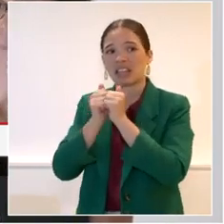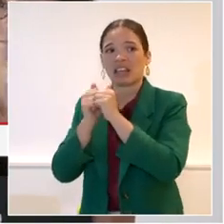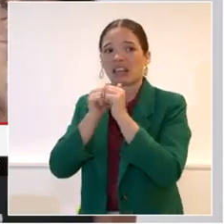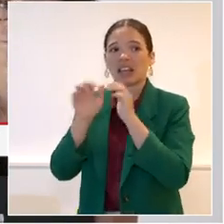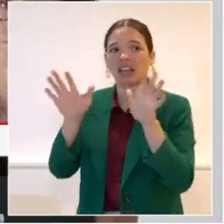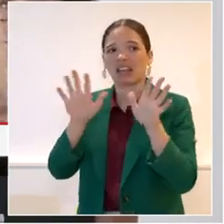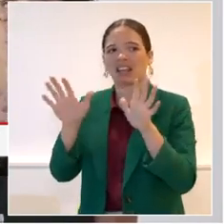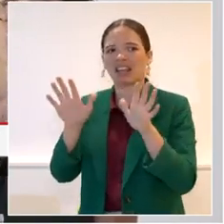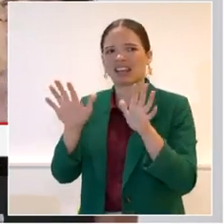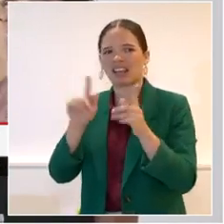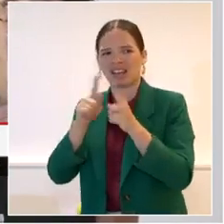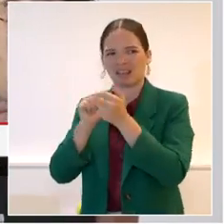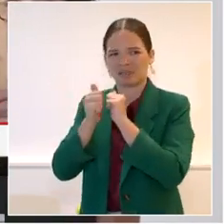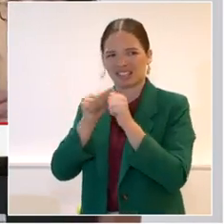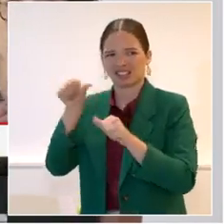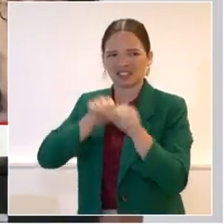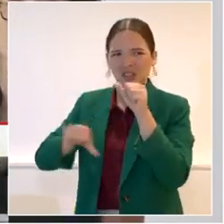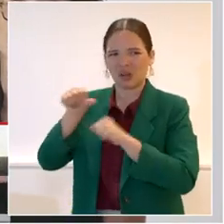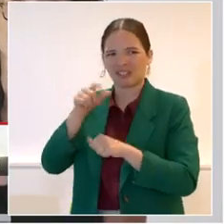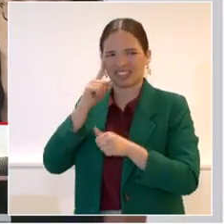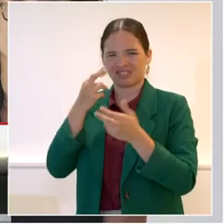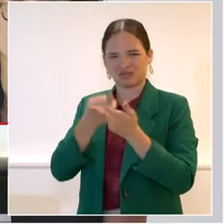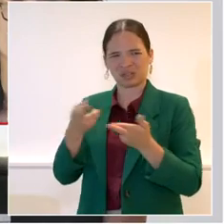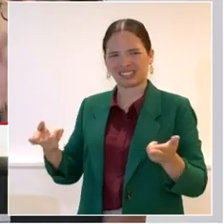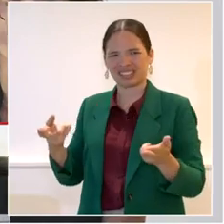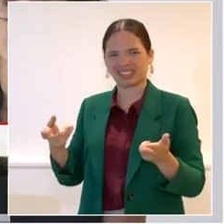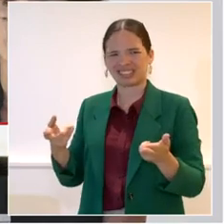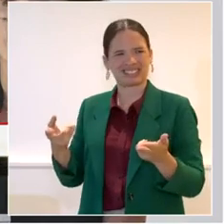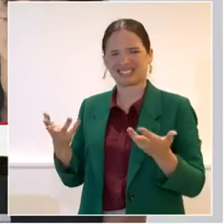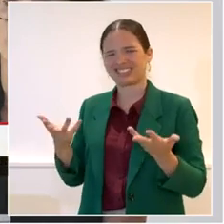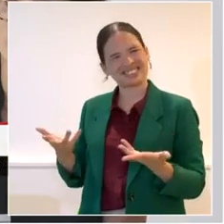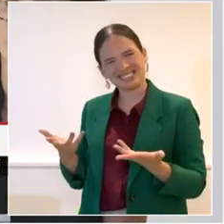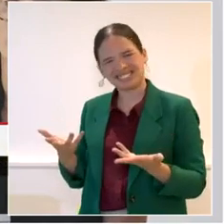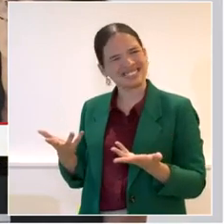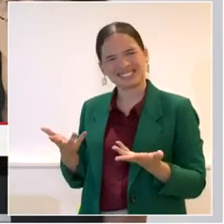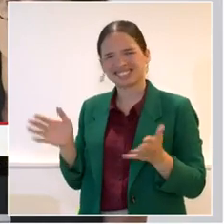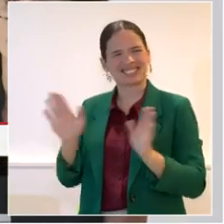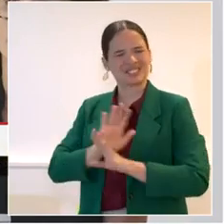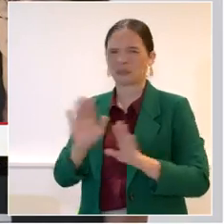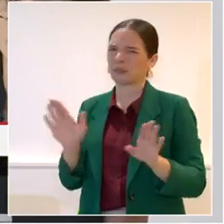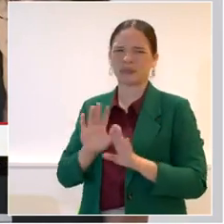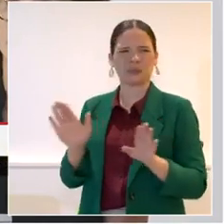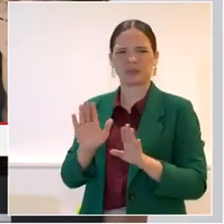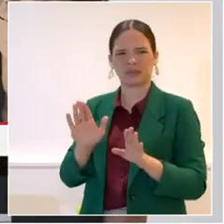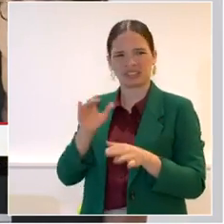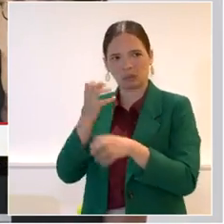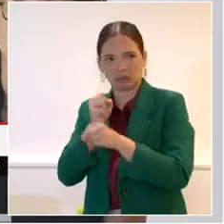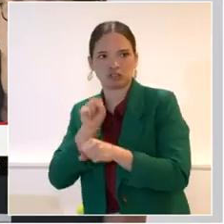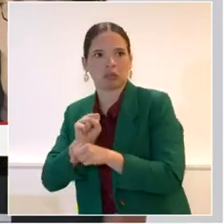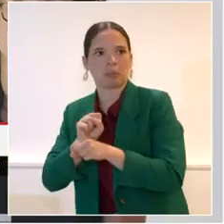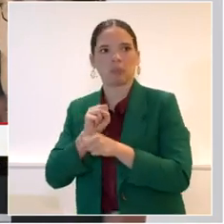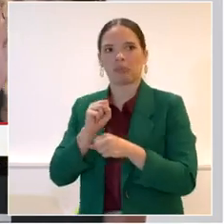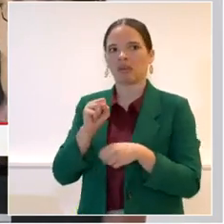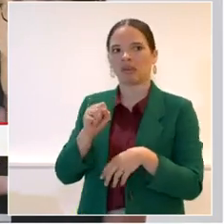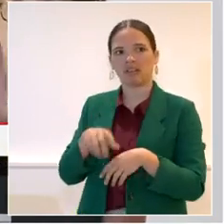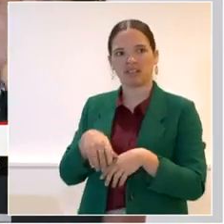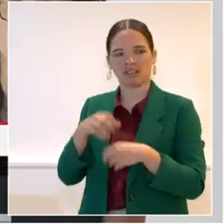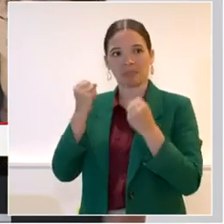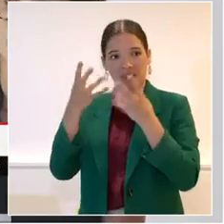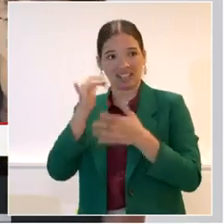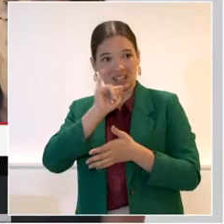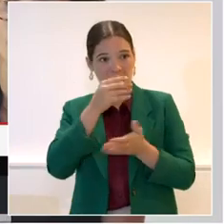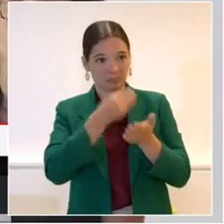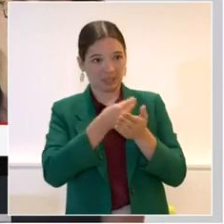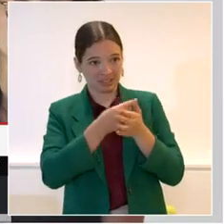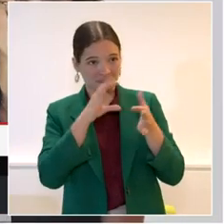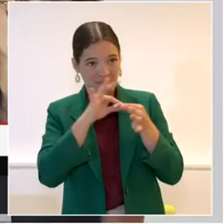be competing with each other for resources. We'll be trying to get workers. We're trying to get workers. A lot of that money that you mentioned was to get